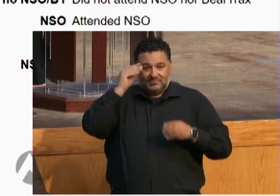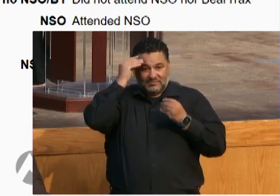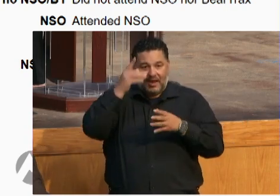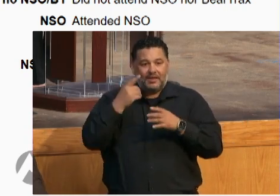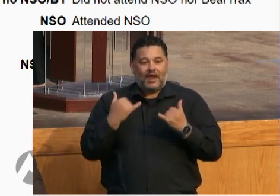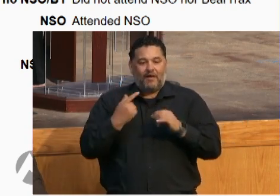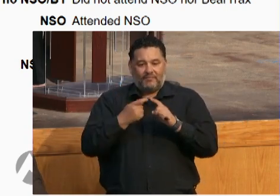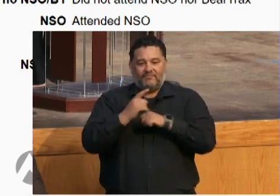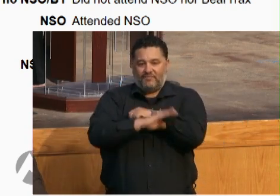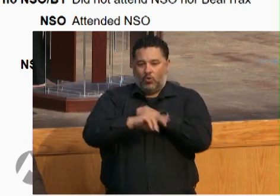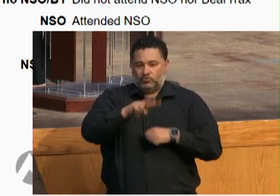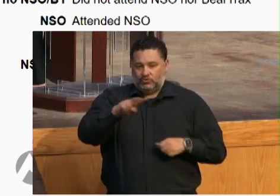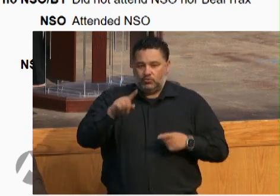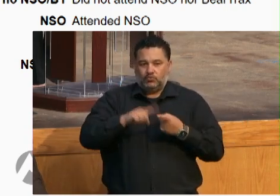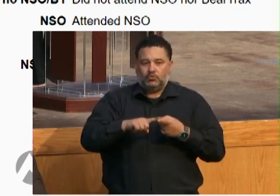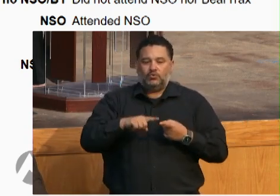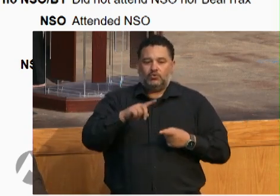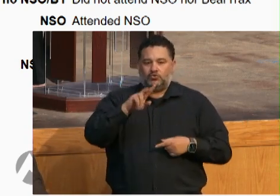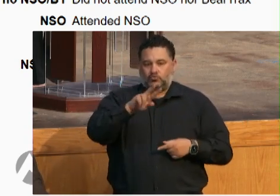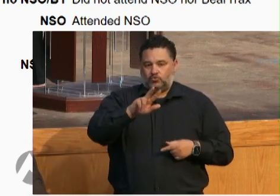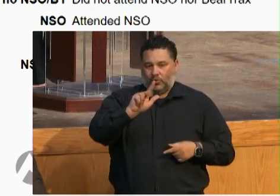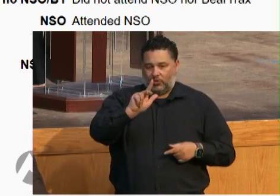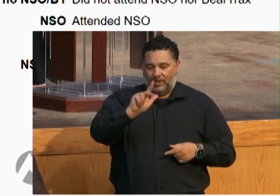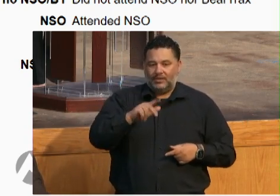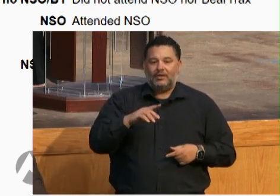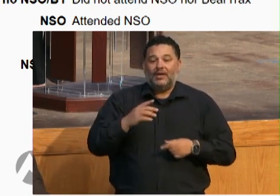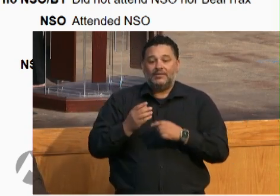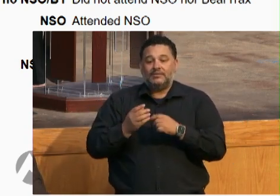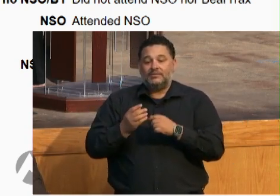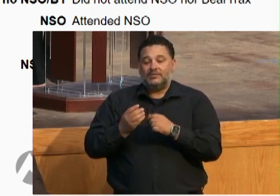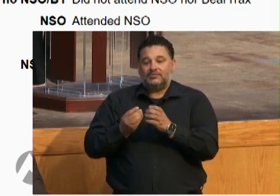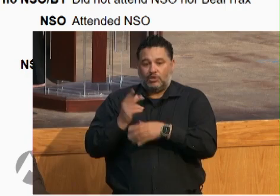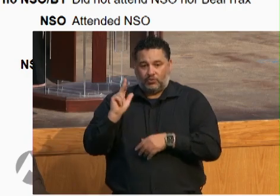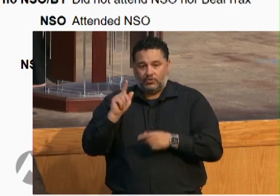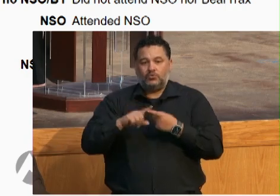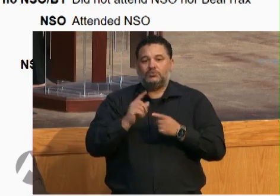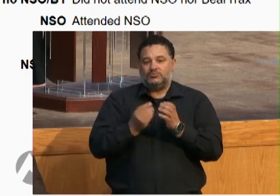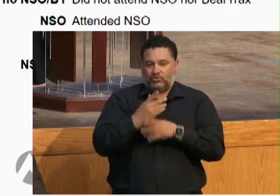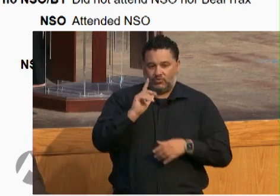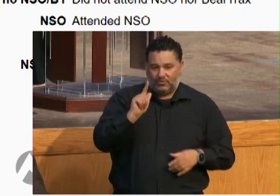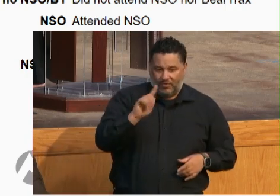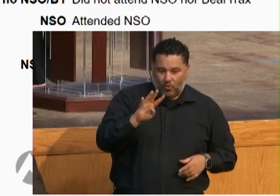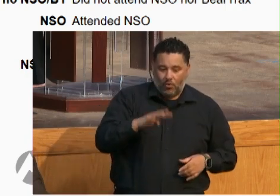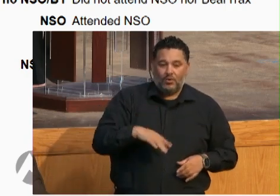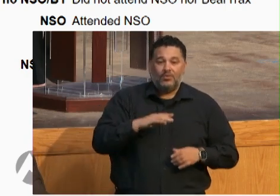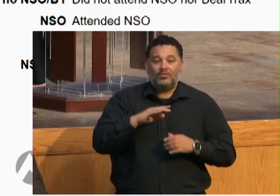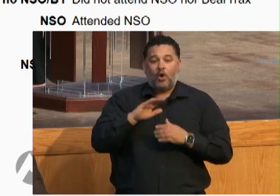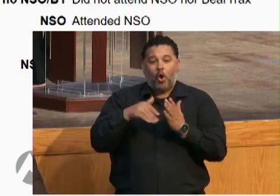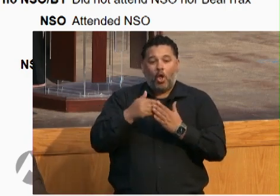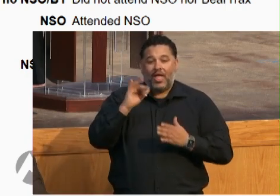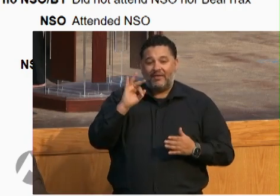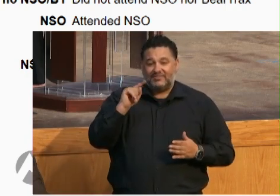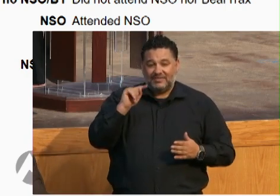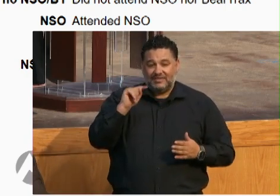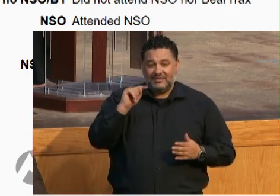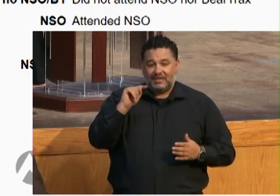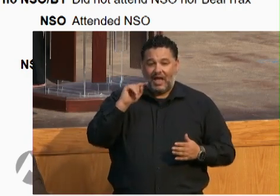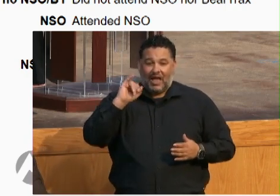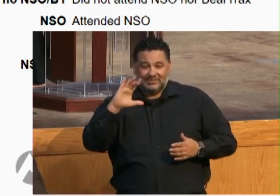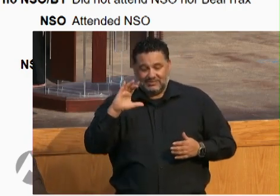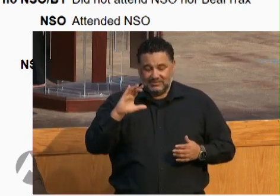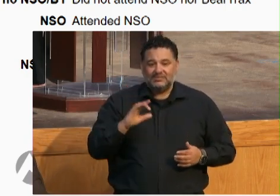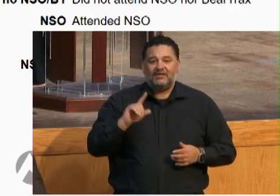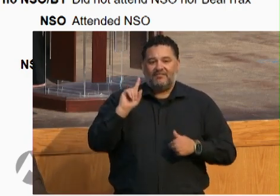22 to 23 and 23 to spring 24. The all FTIC, that's first time in